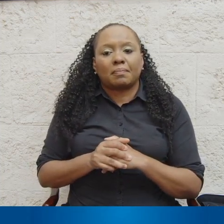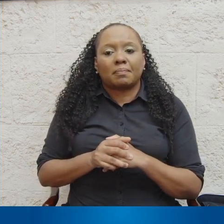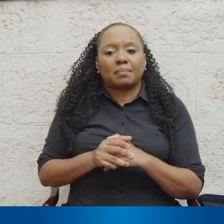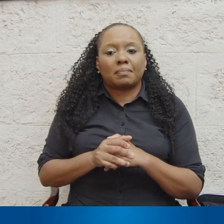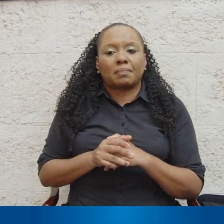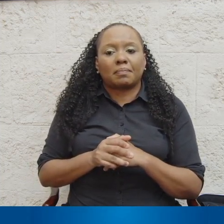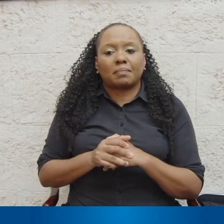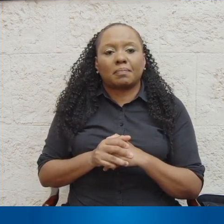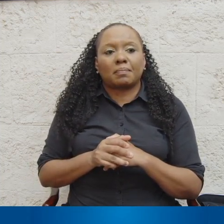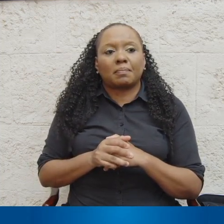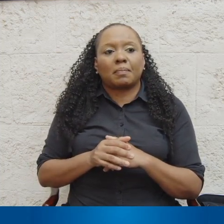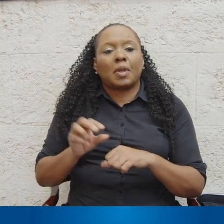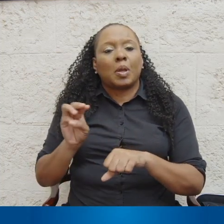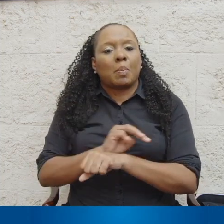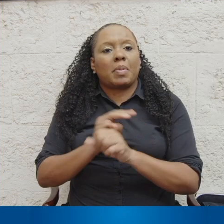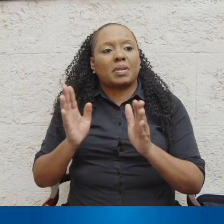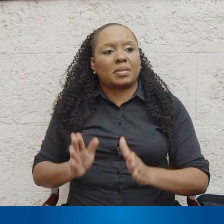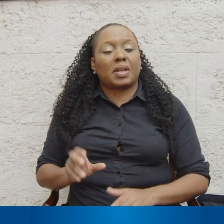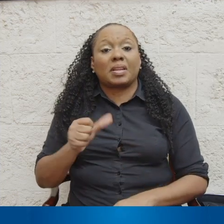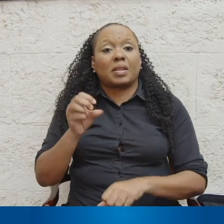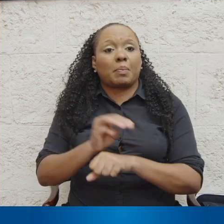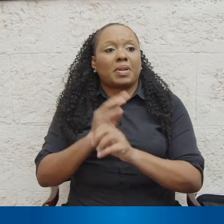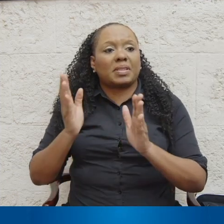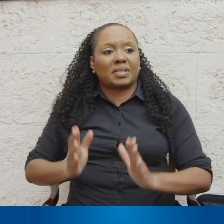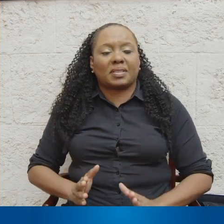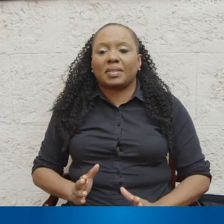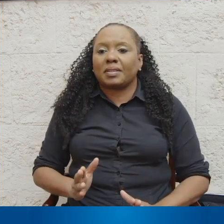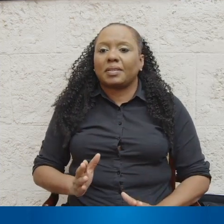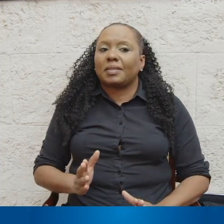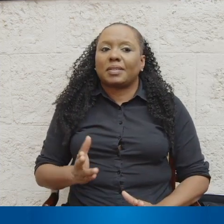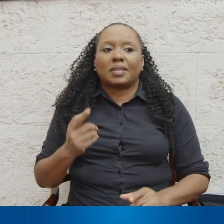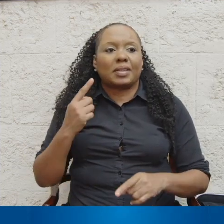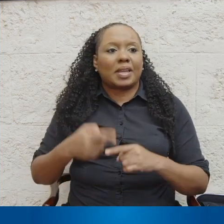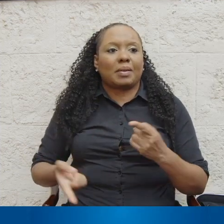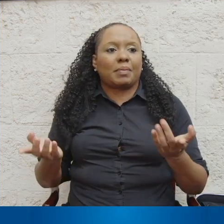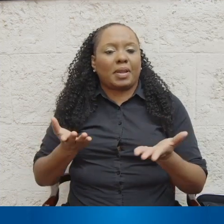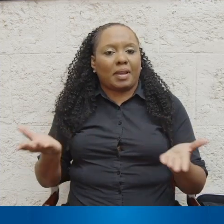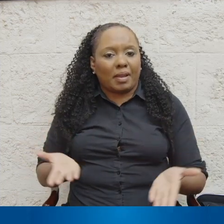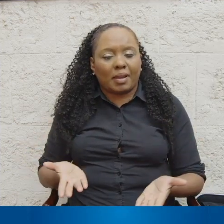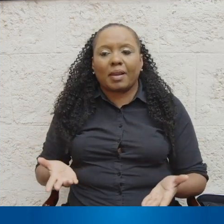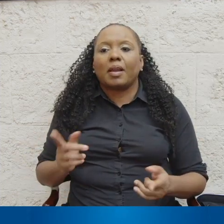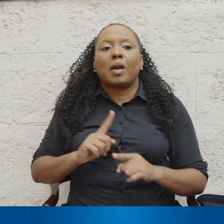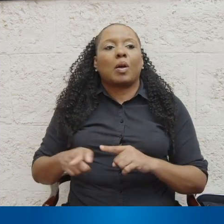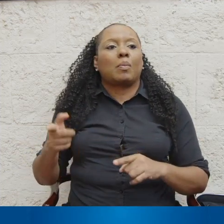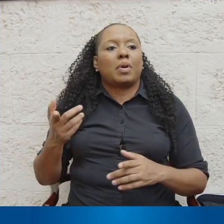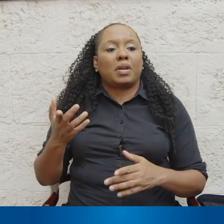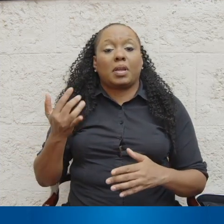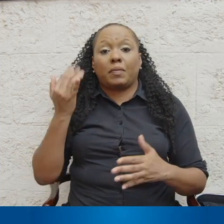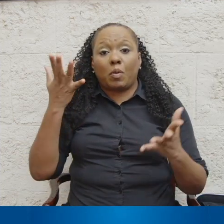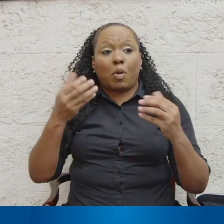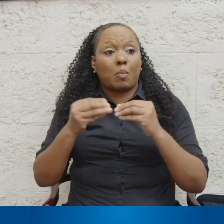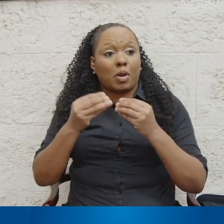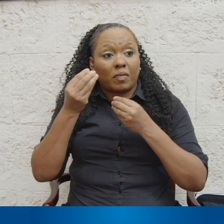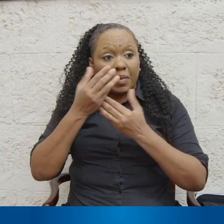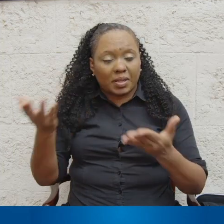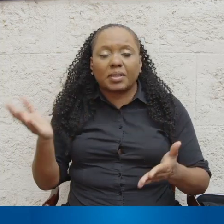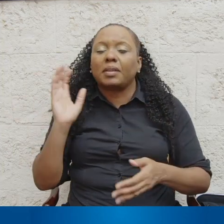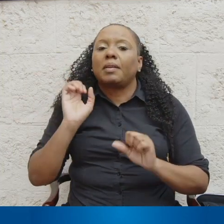to be here to answer, but as I said, a lot is going on today. So I am the bearer of the good news. If you all want more details, I'll give you